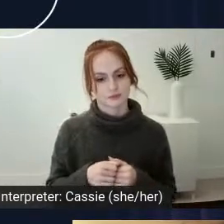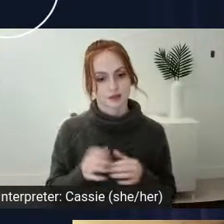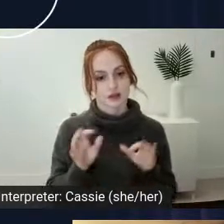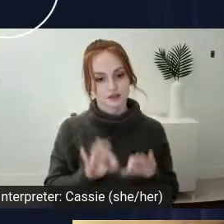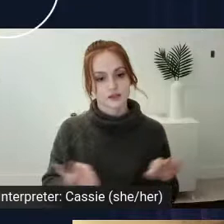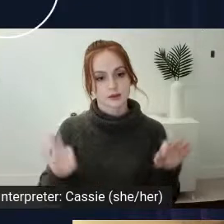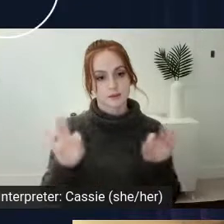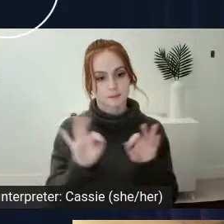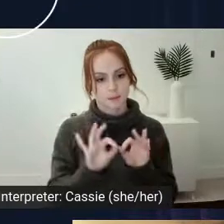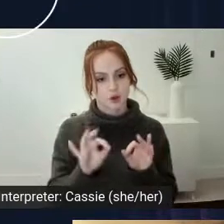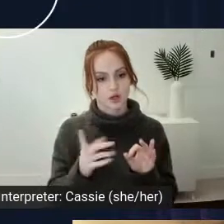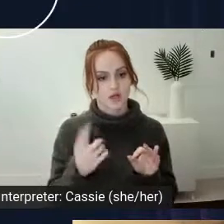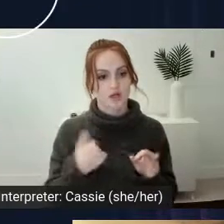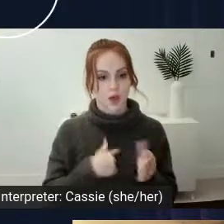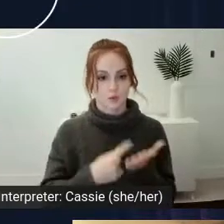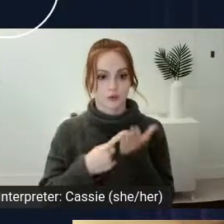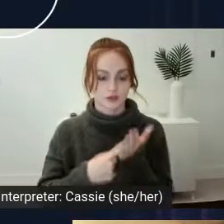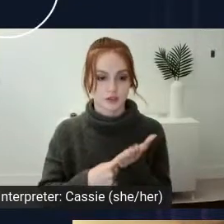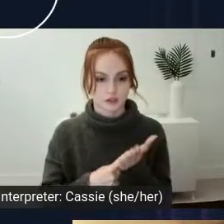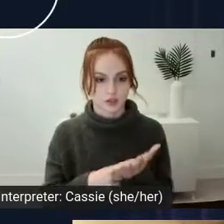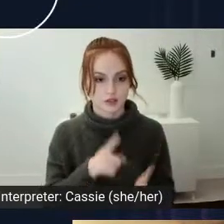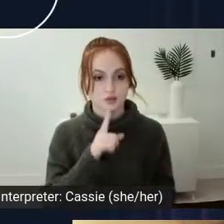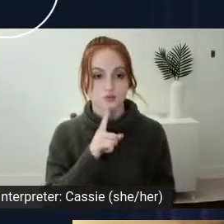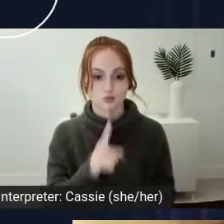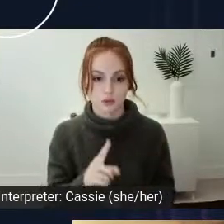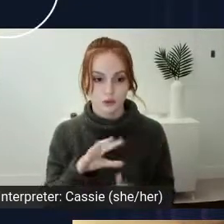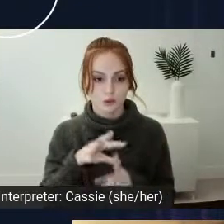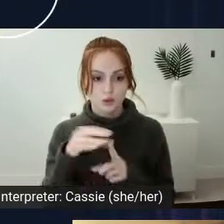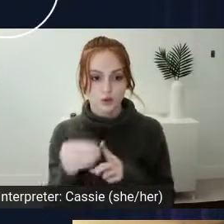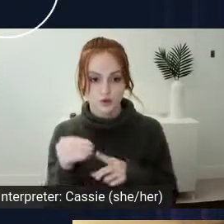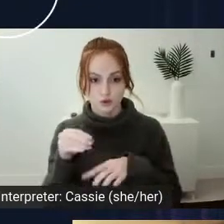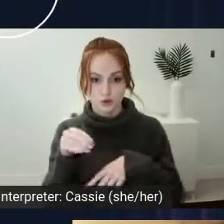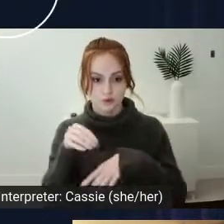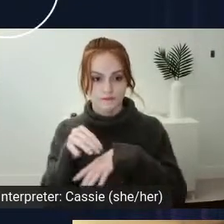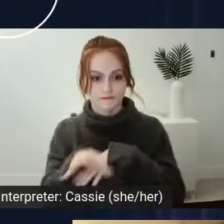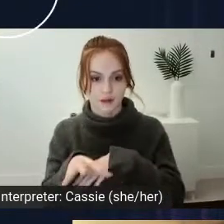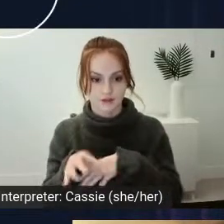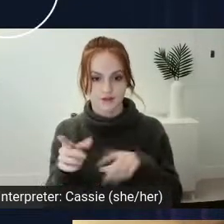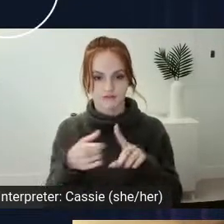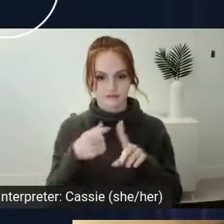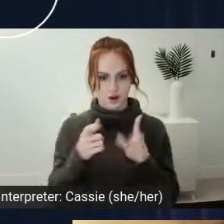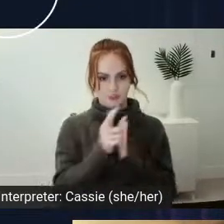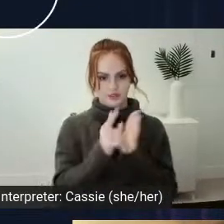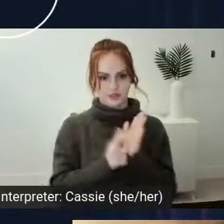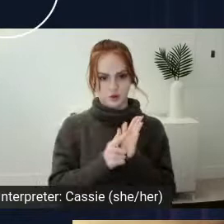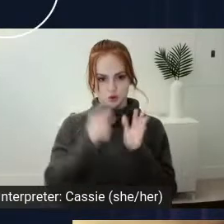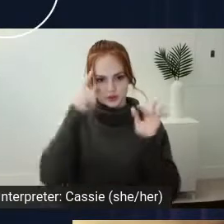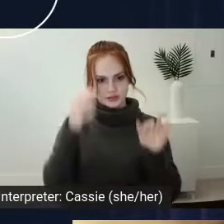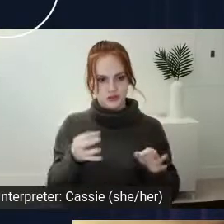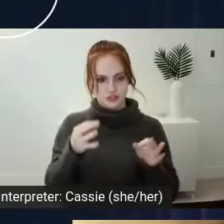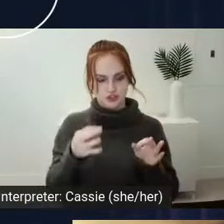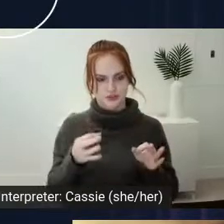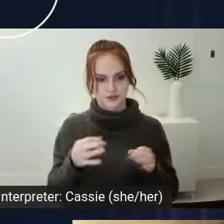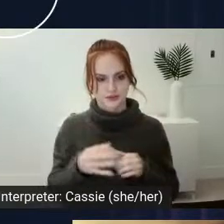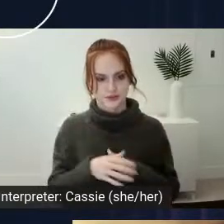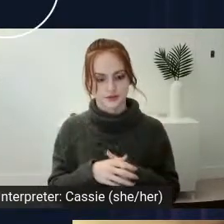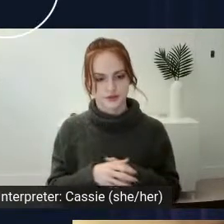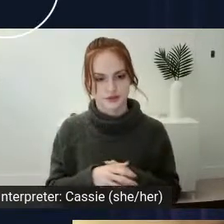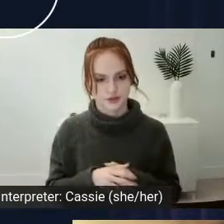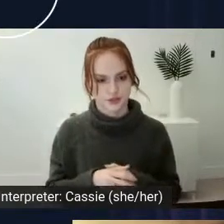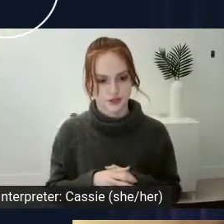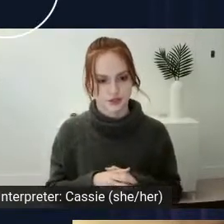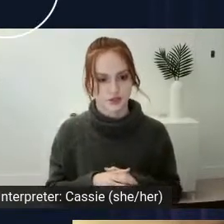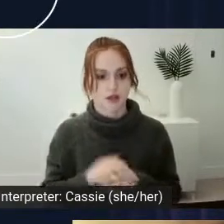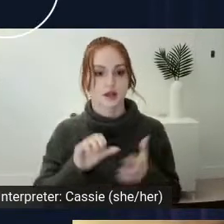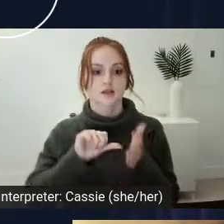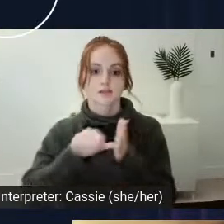we talk about like the very real cultural implications that legal decisions have, right? That as this bars, especially